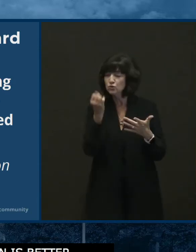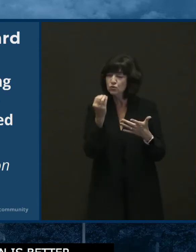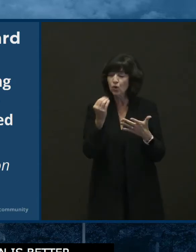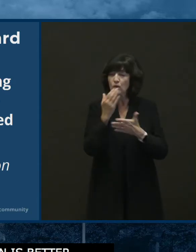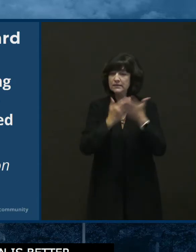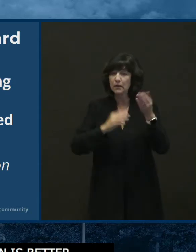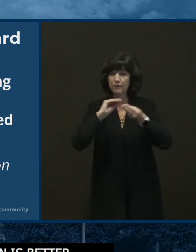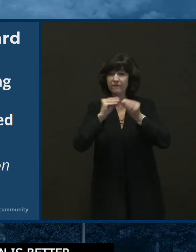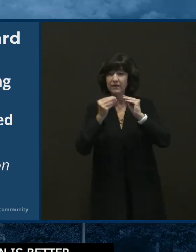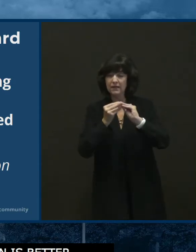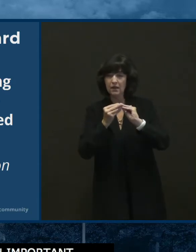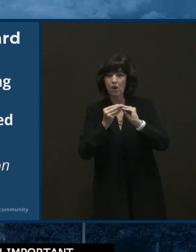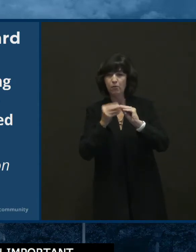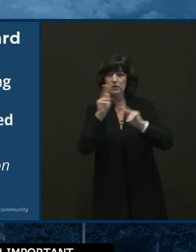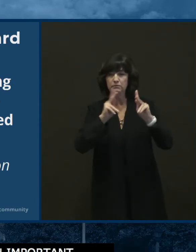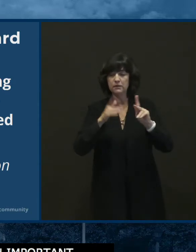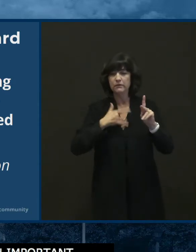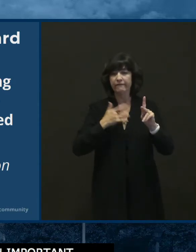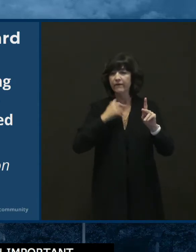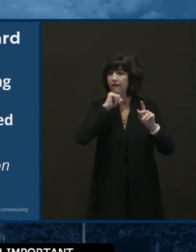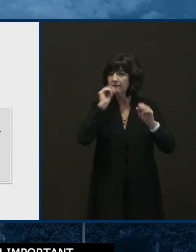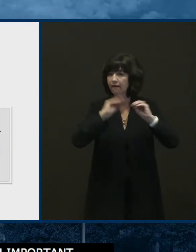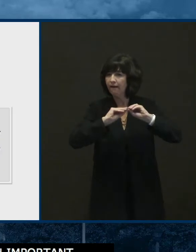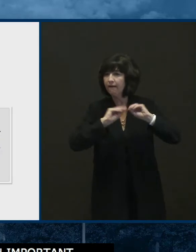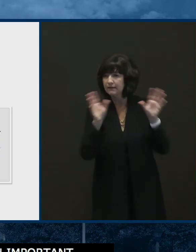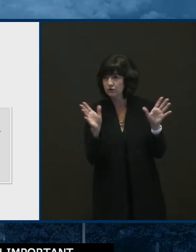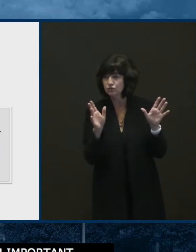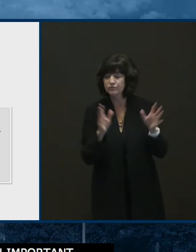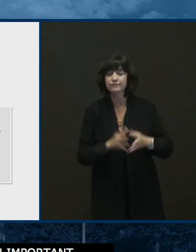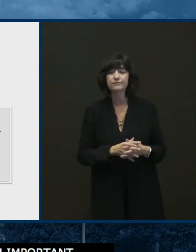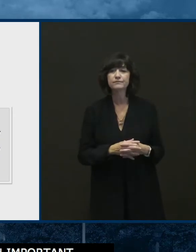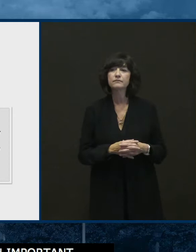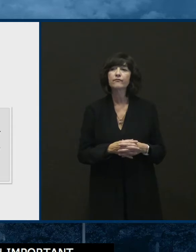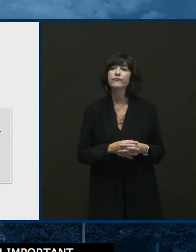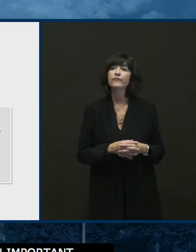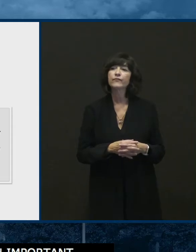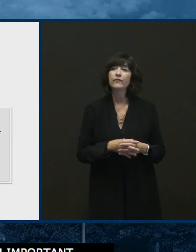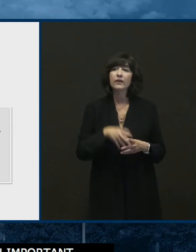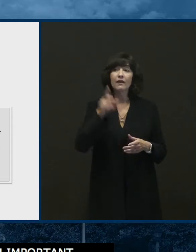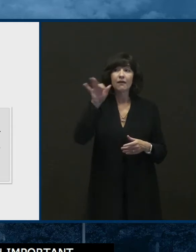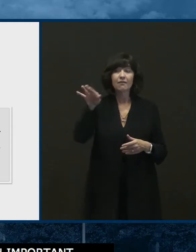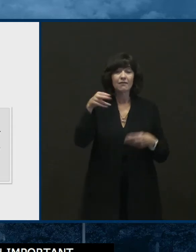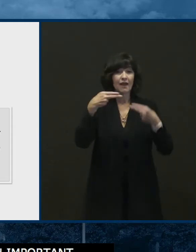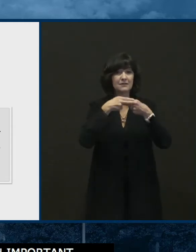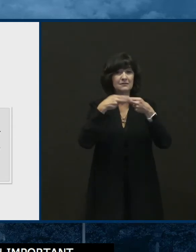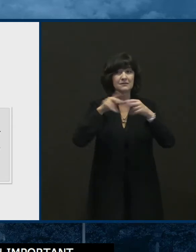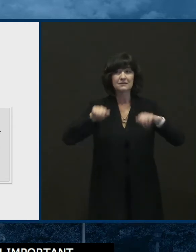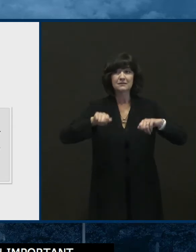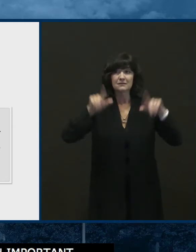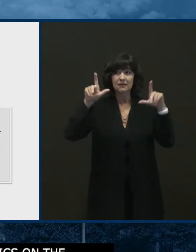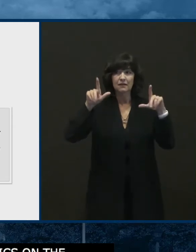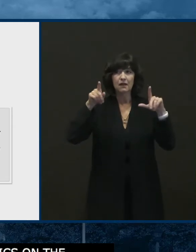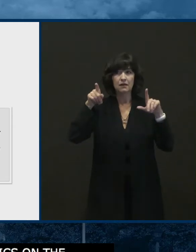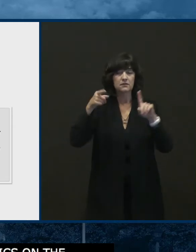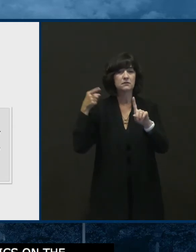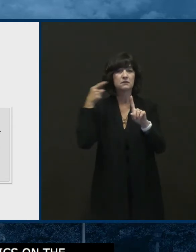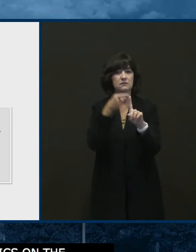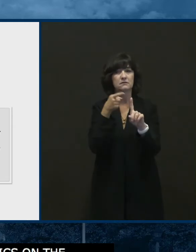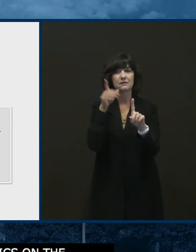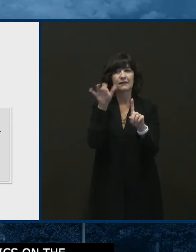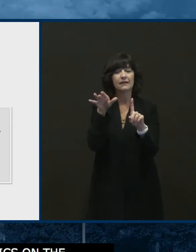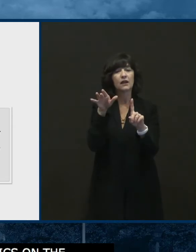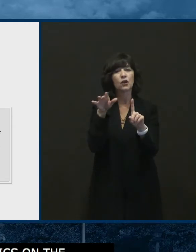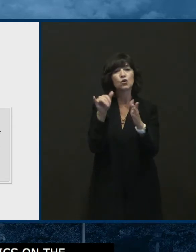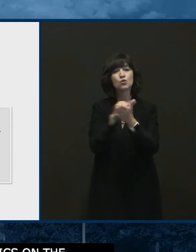metrics on the dashboard. On the next slide, I think it points us to a New York Times